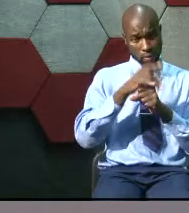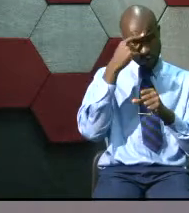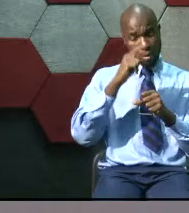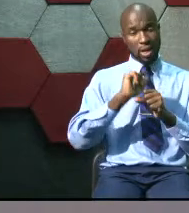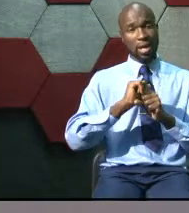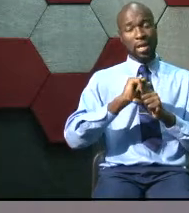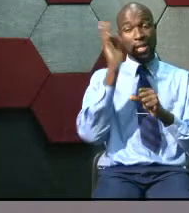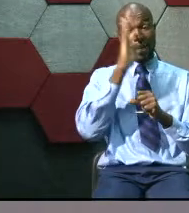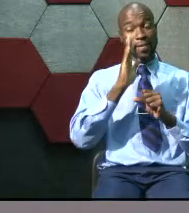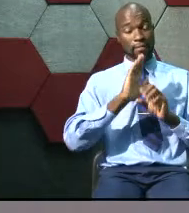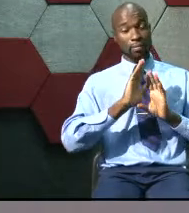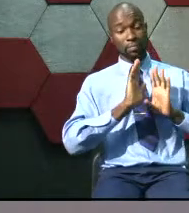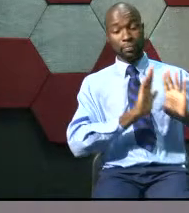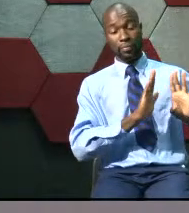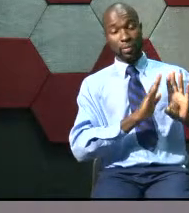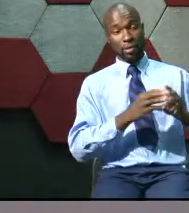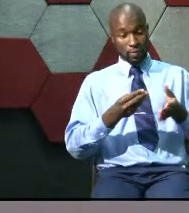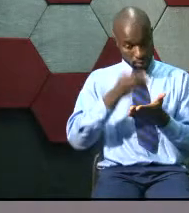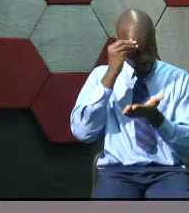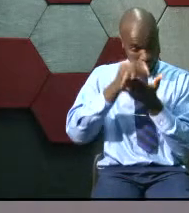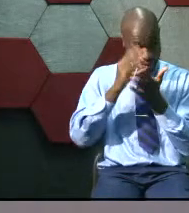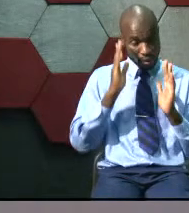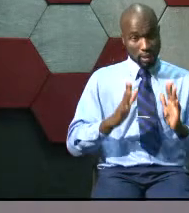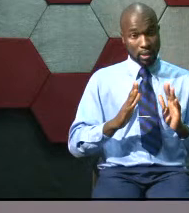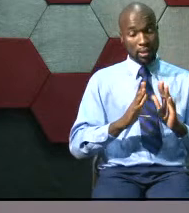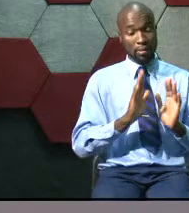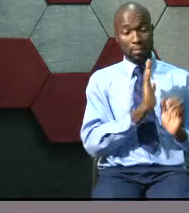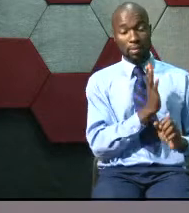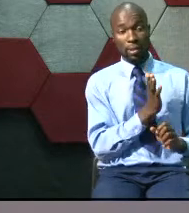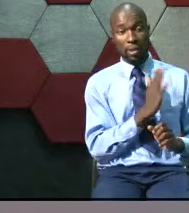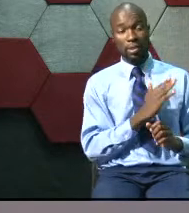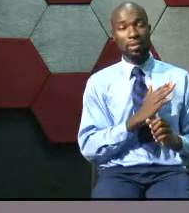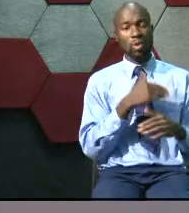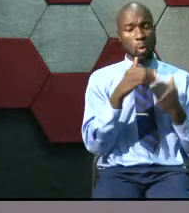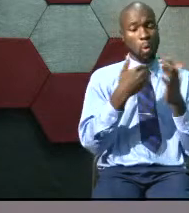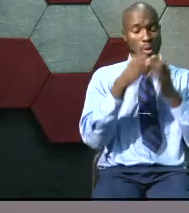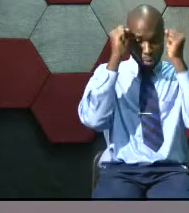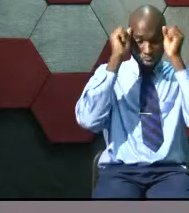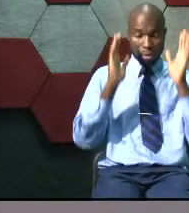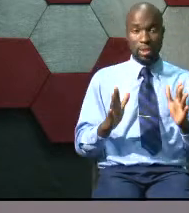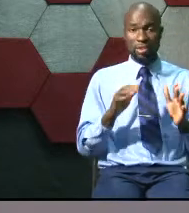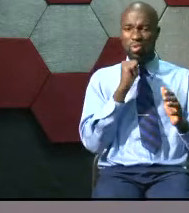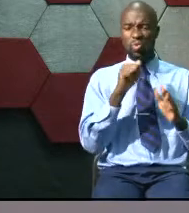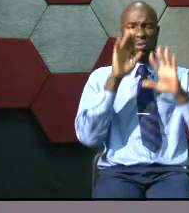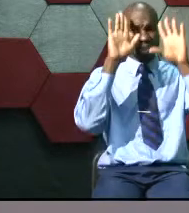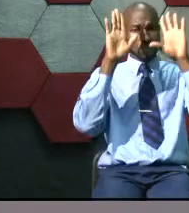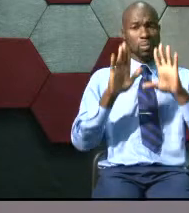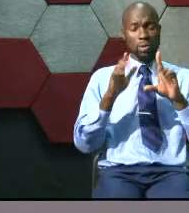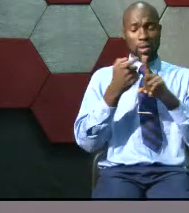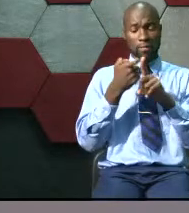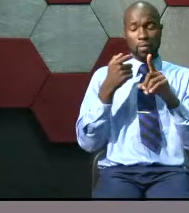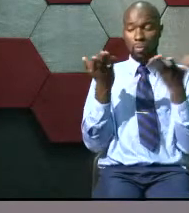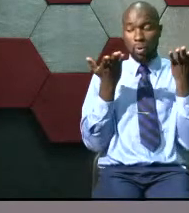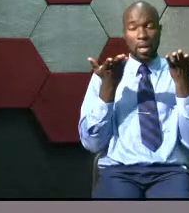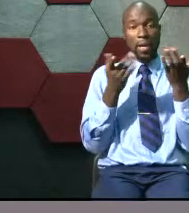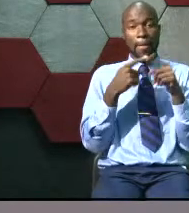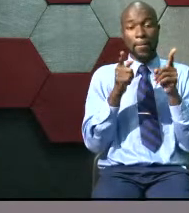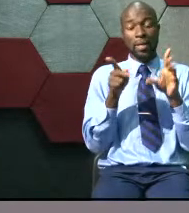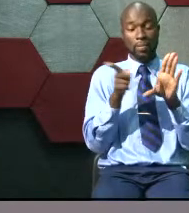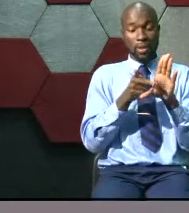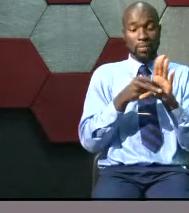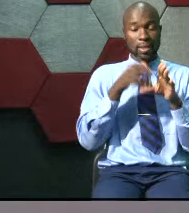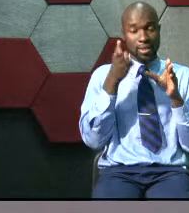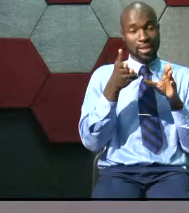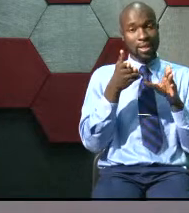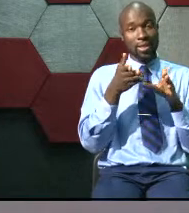Behind project as YSK, just to ensure all students, wherever, regardless of where they are, can be able to participate.